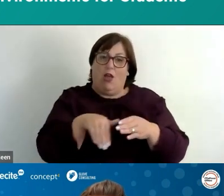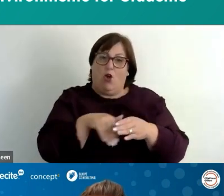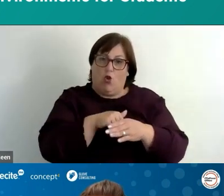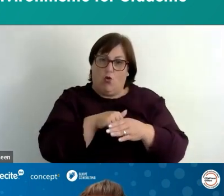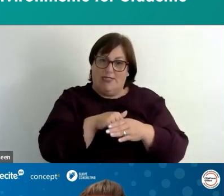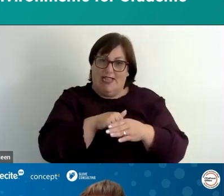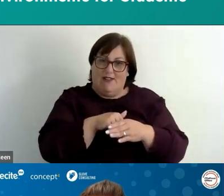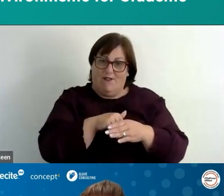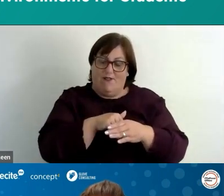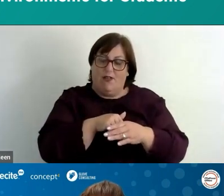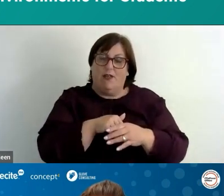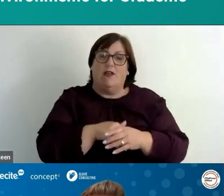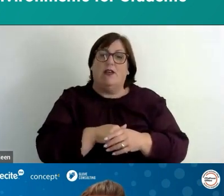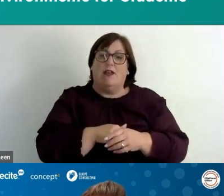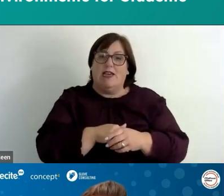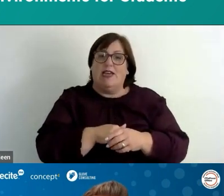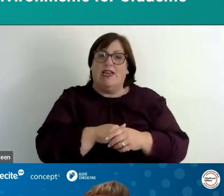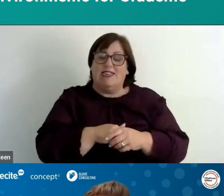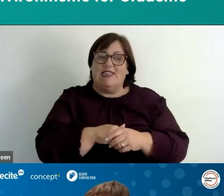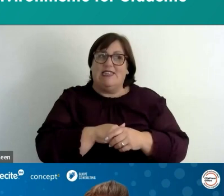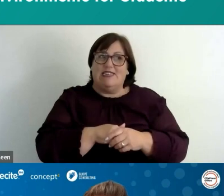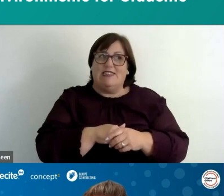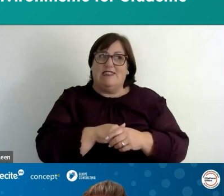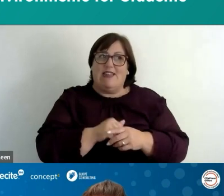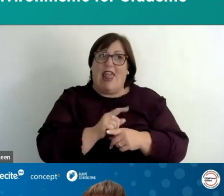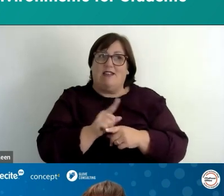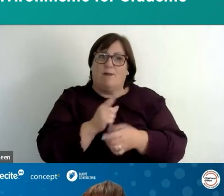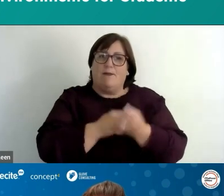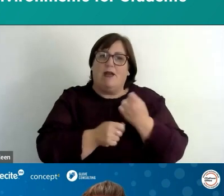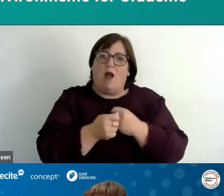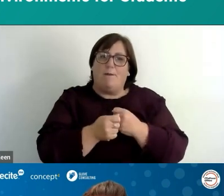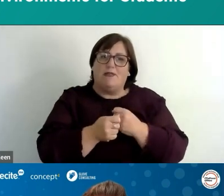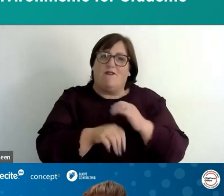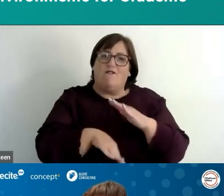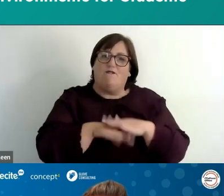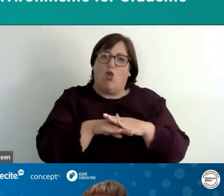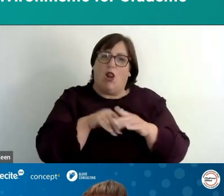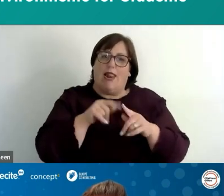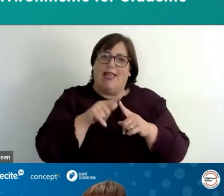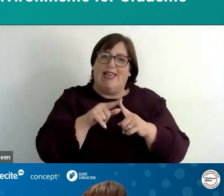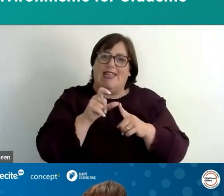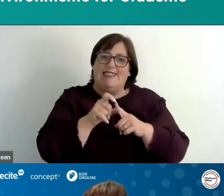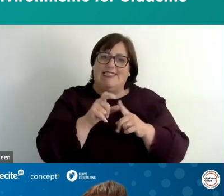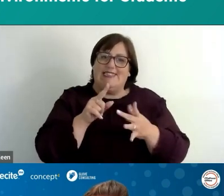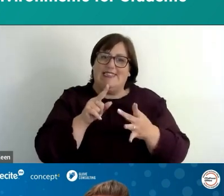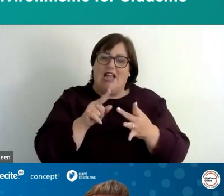ED&I strategy for every educational organisation. And this is where John is going to